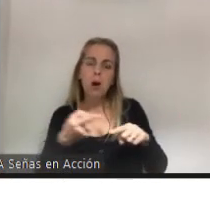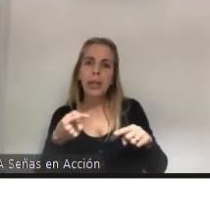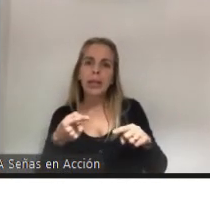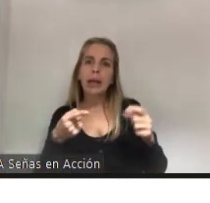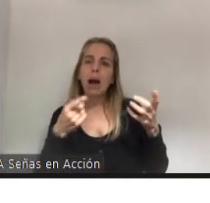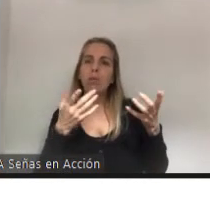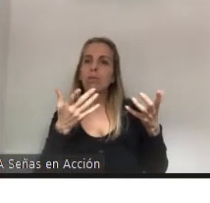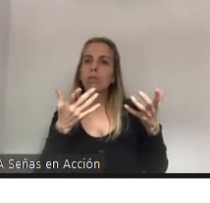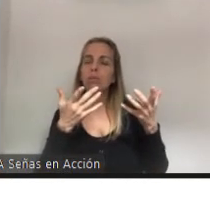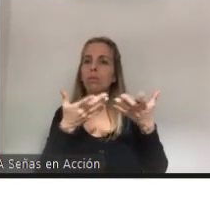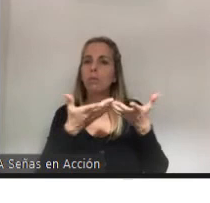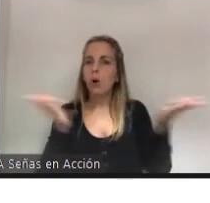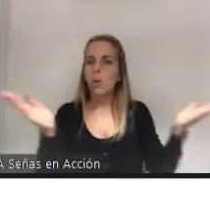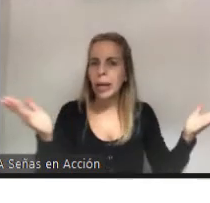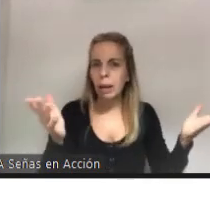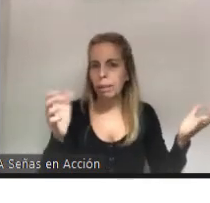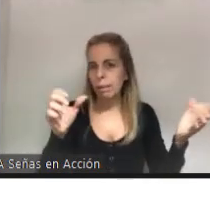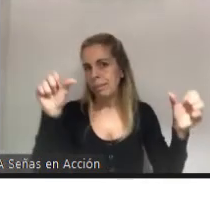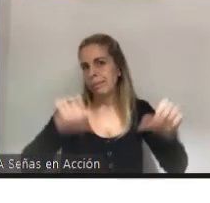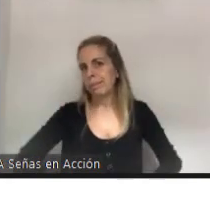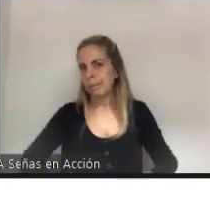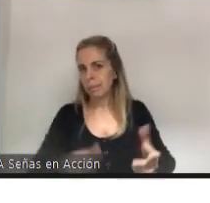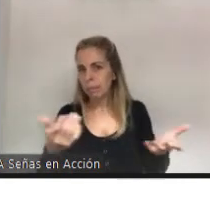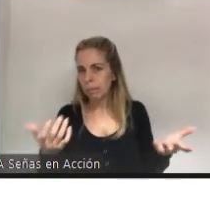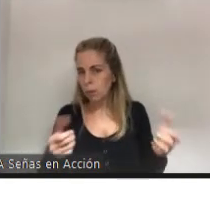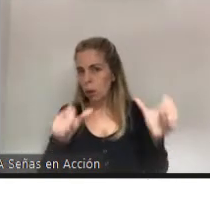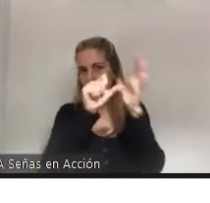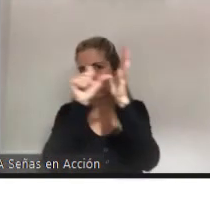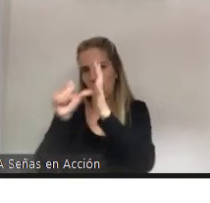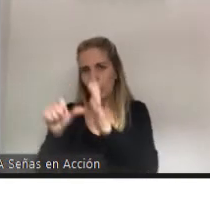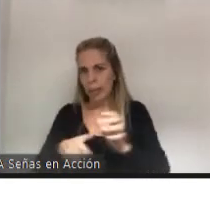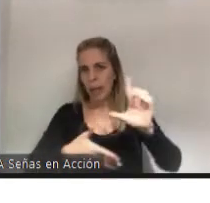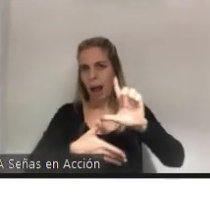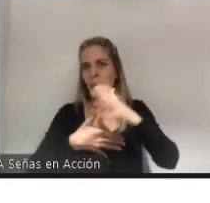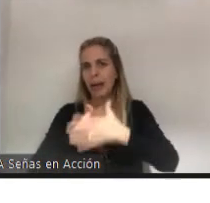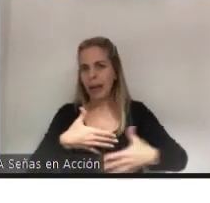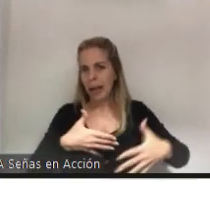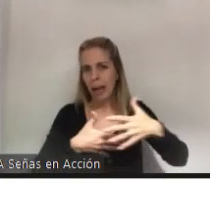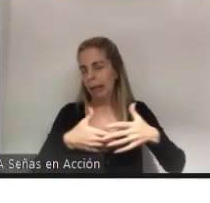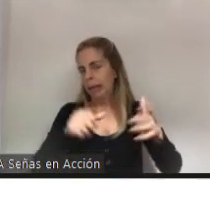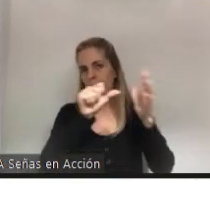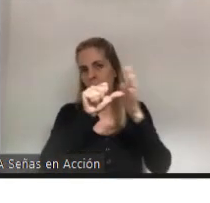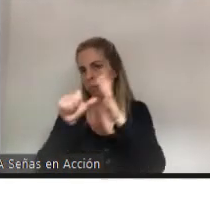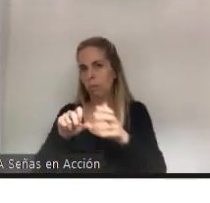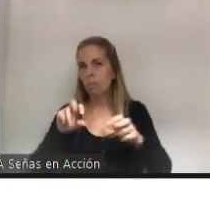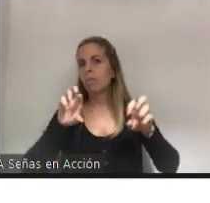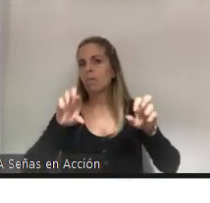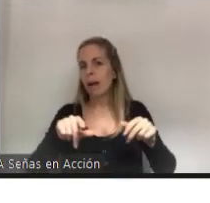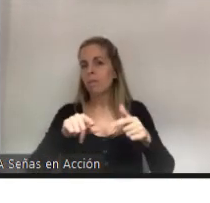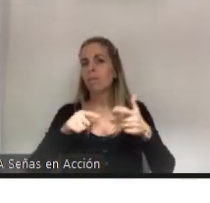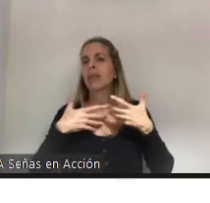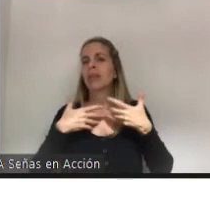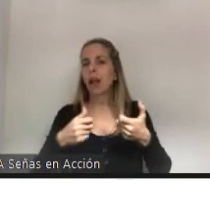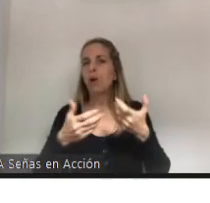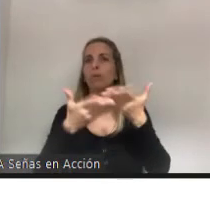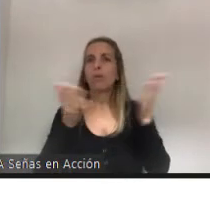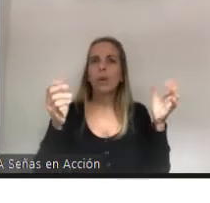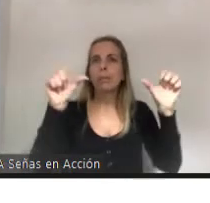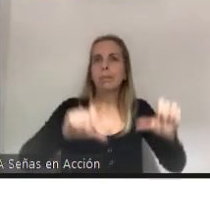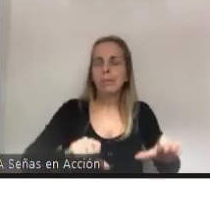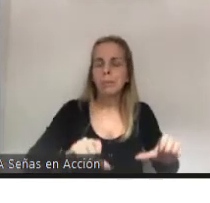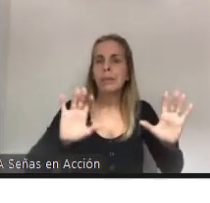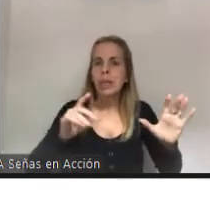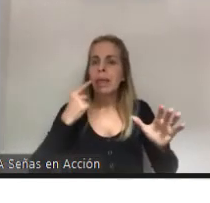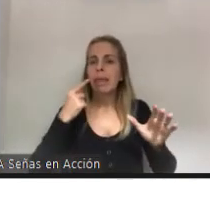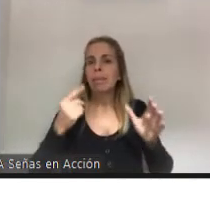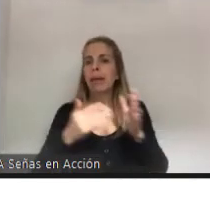demonstrated to be totally inefficacious? And even though we may talk, and I'll talk about the